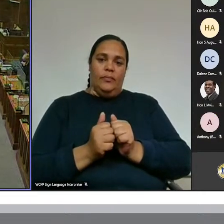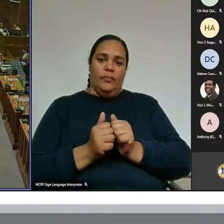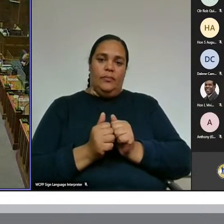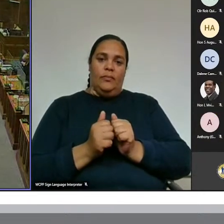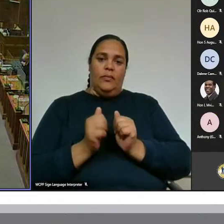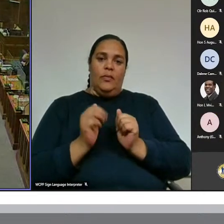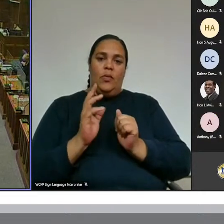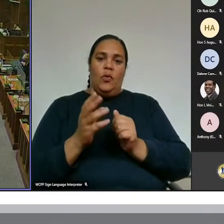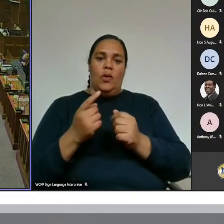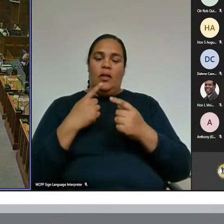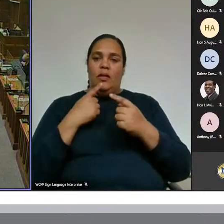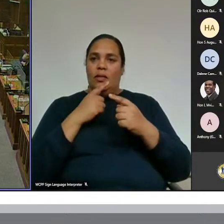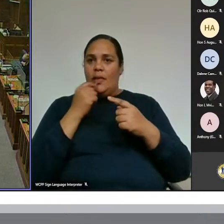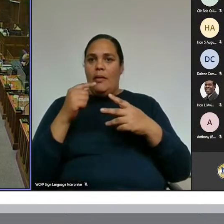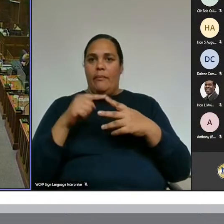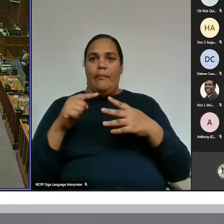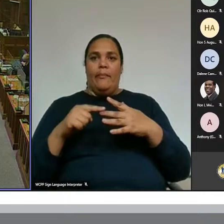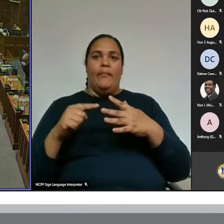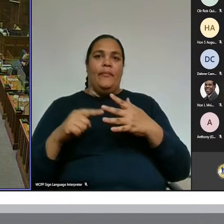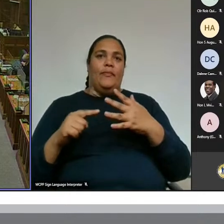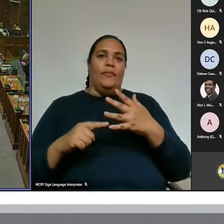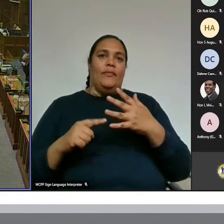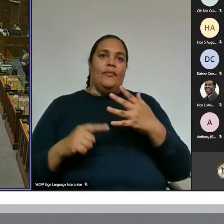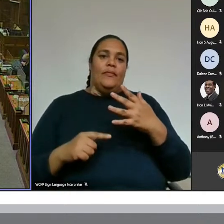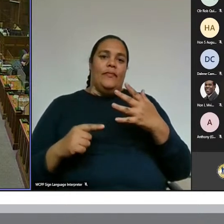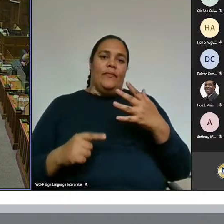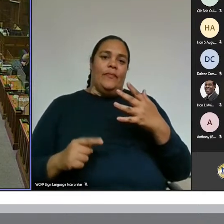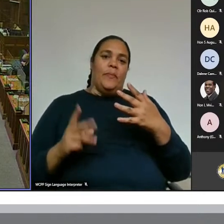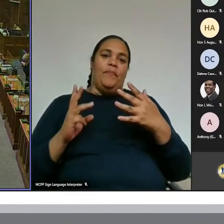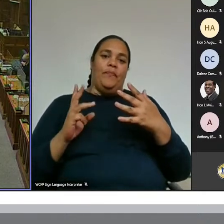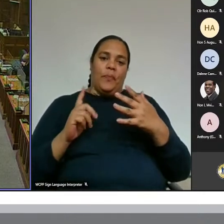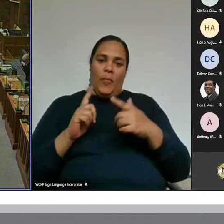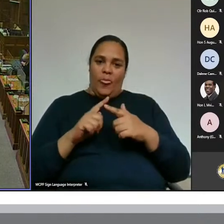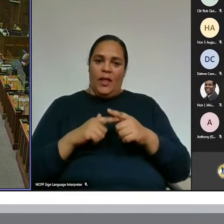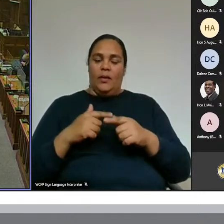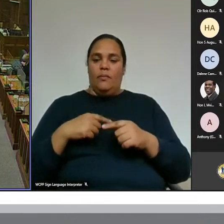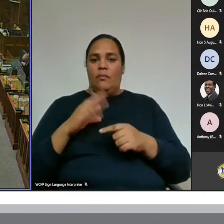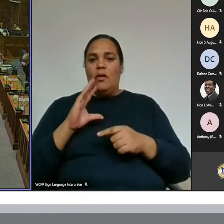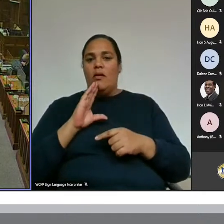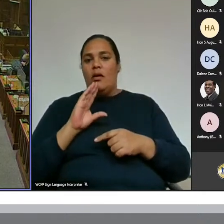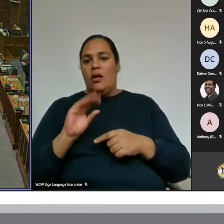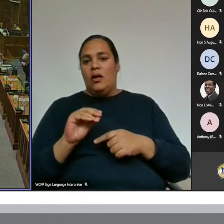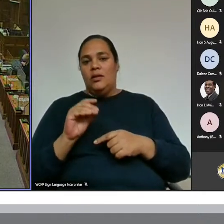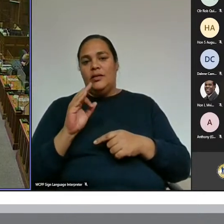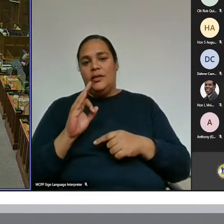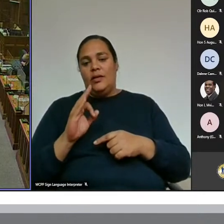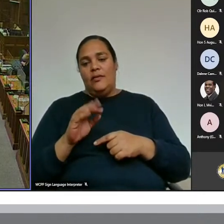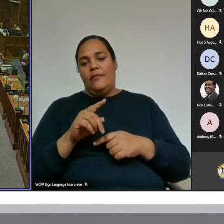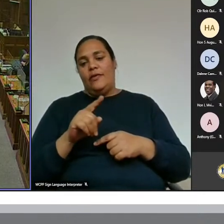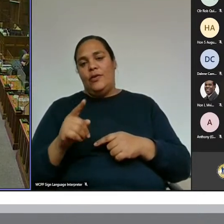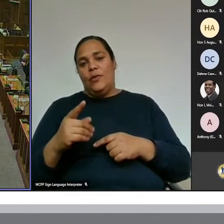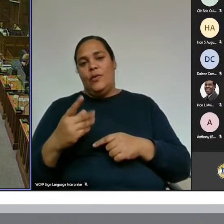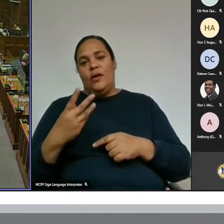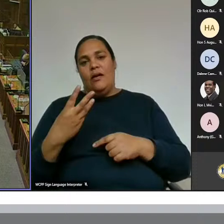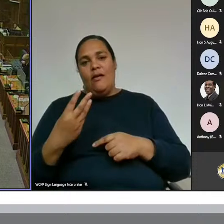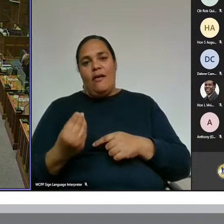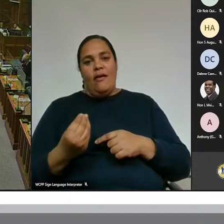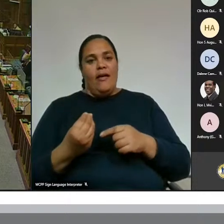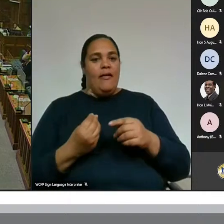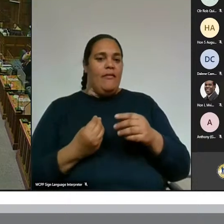mention them by name, and then I will ask whether you have any